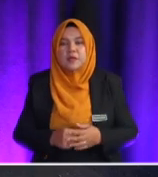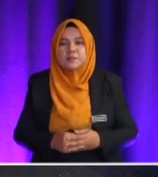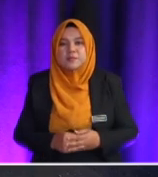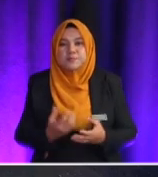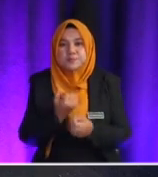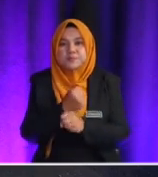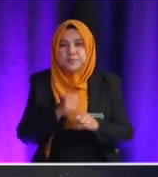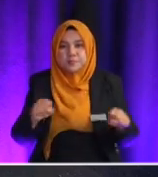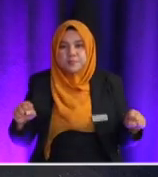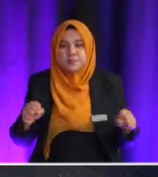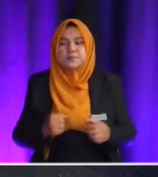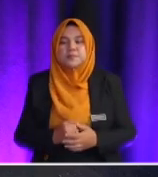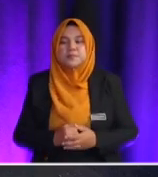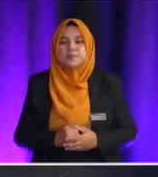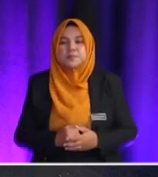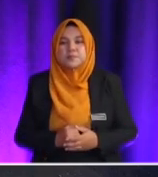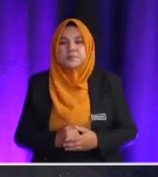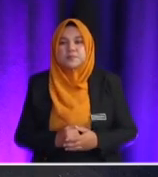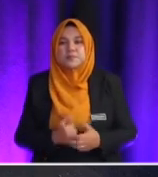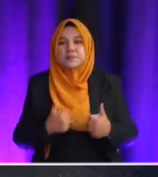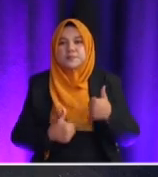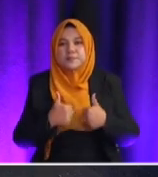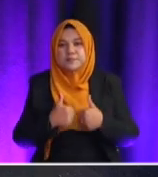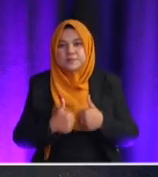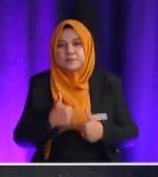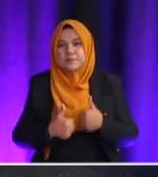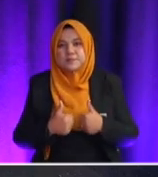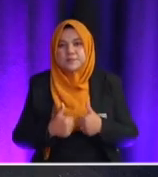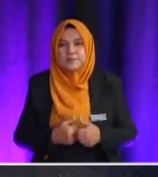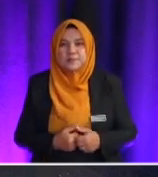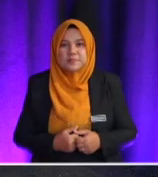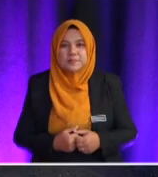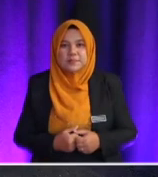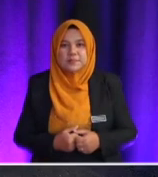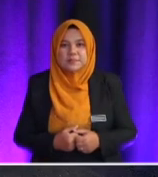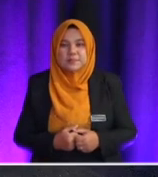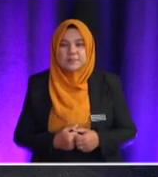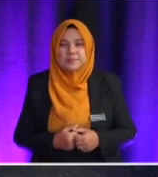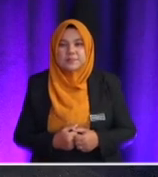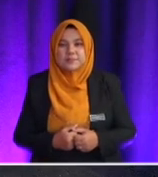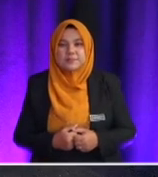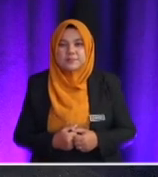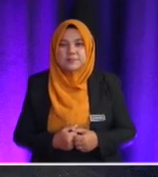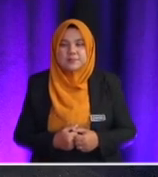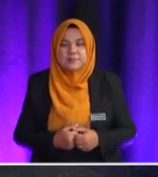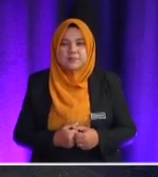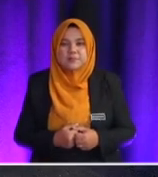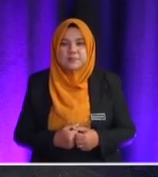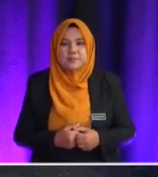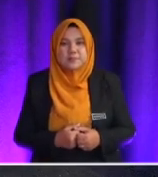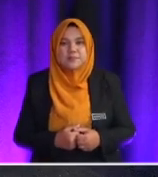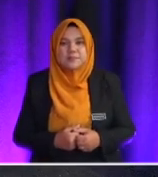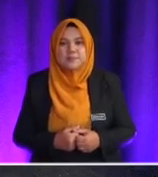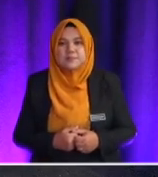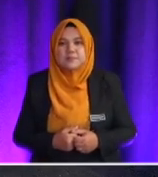ready? Ready. Can you give double thumbs up, everyone? Guys, where are your thumbs? Put it up. All